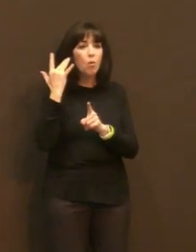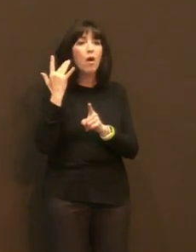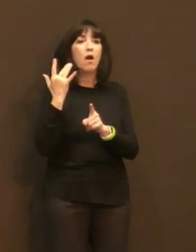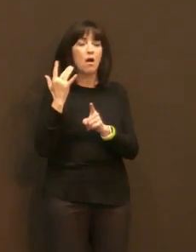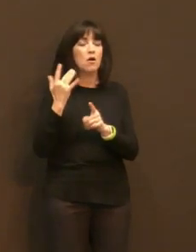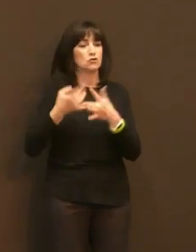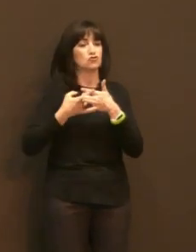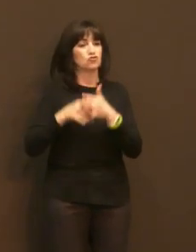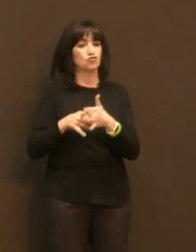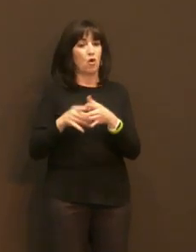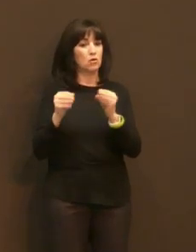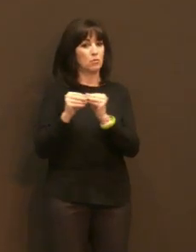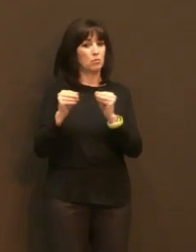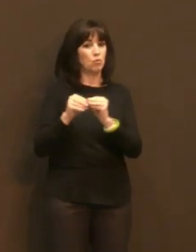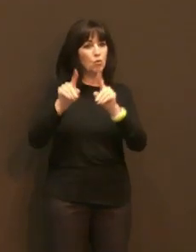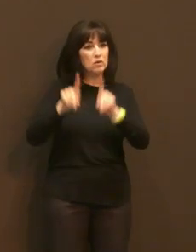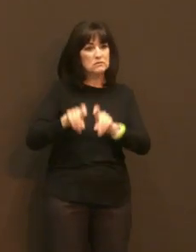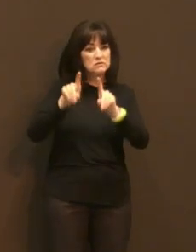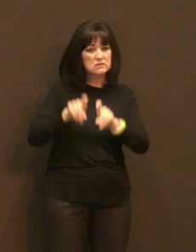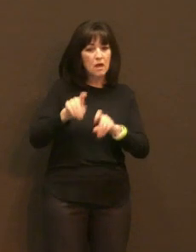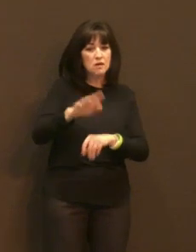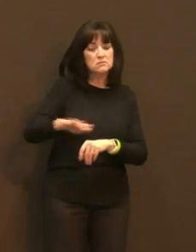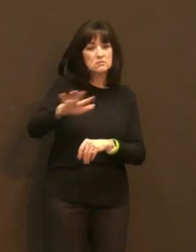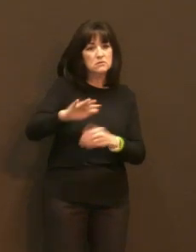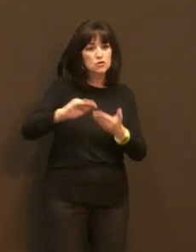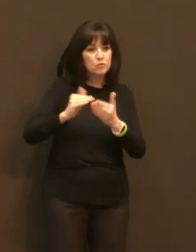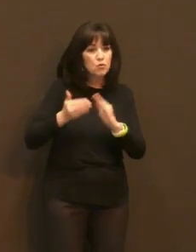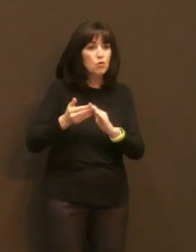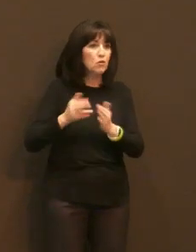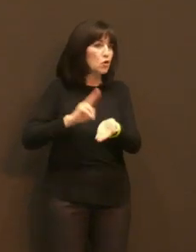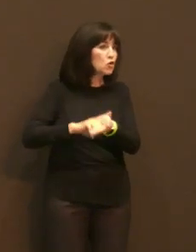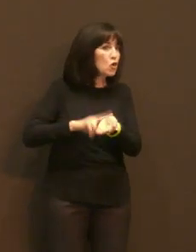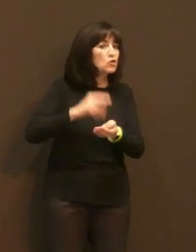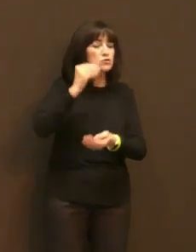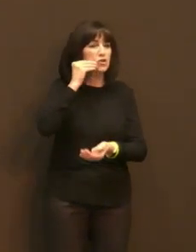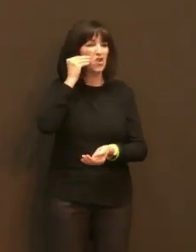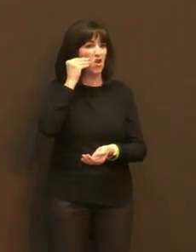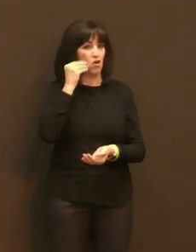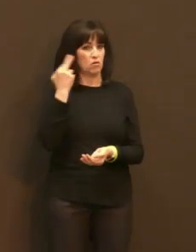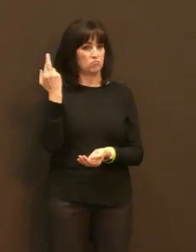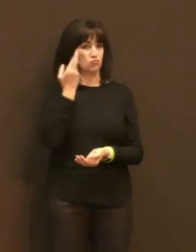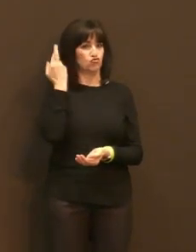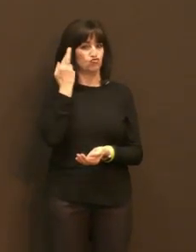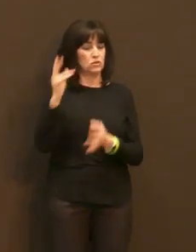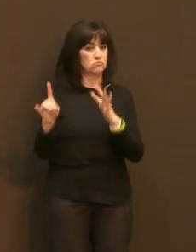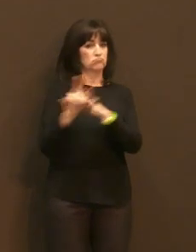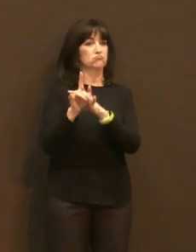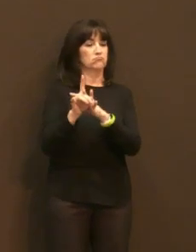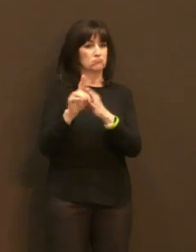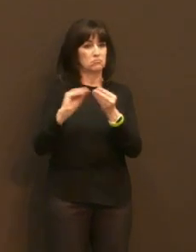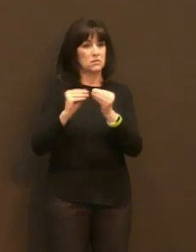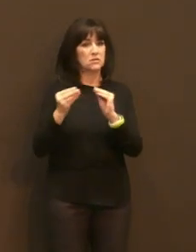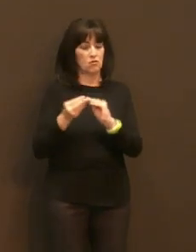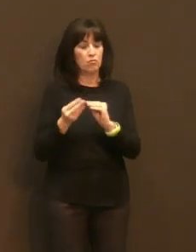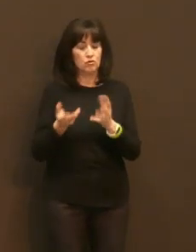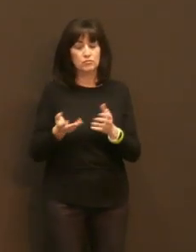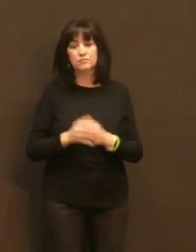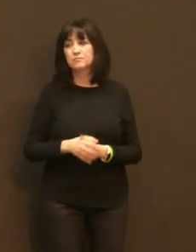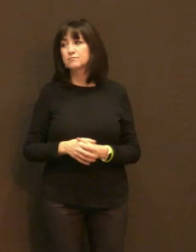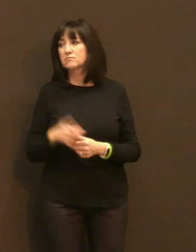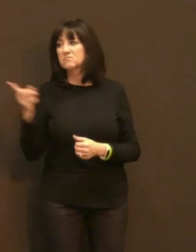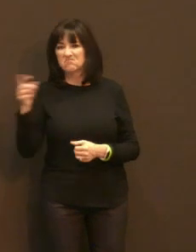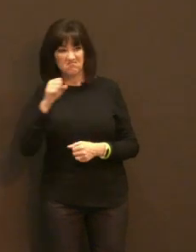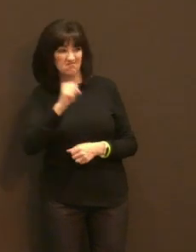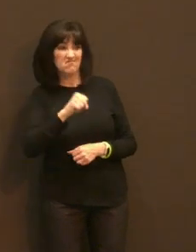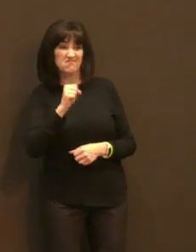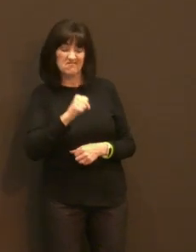testing in those communities and populations. Yeah, I'm not sure I have a lot to add to that. I mean, we